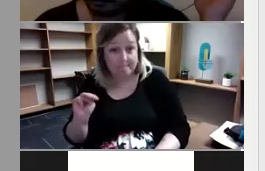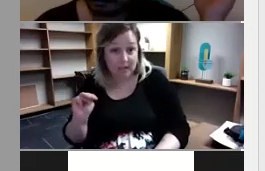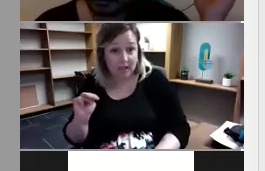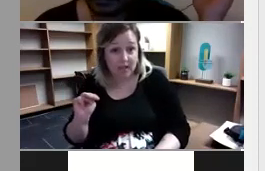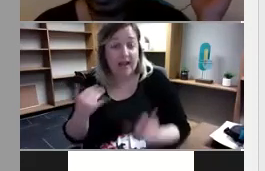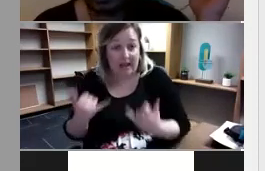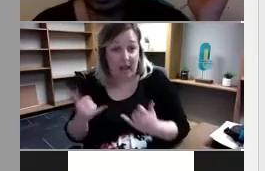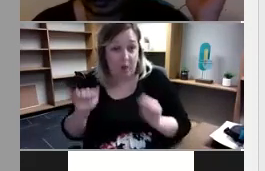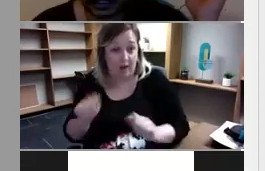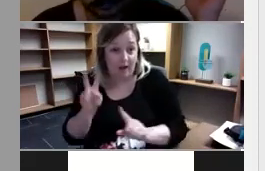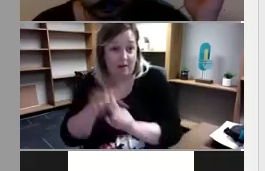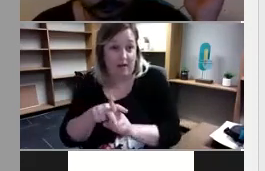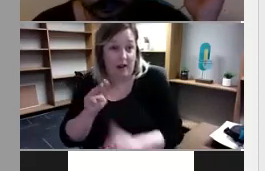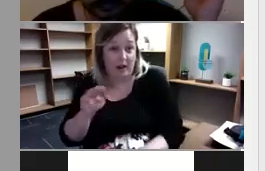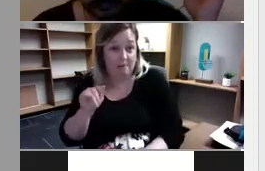right?